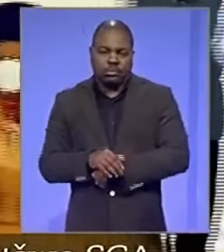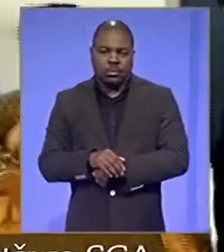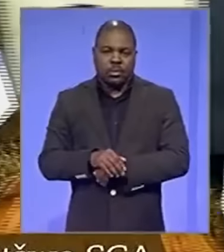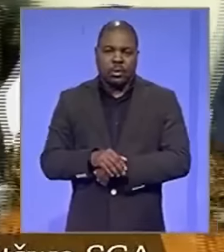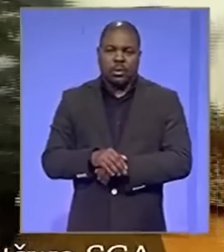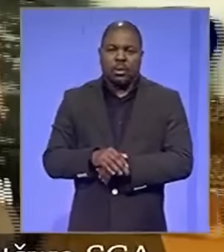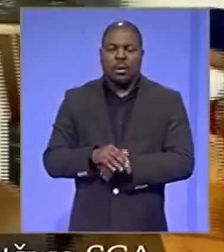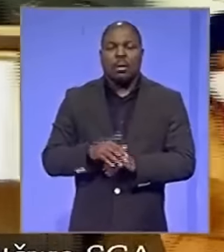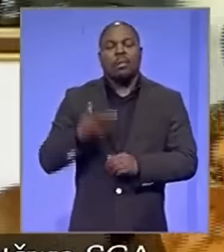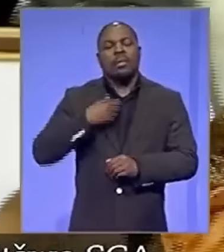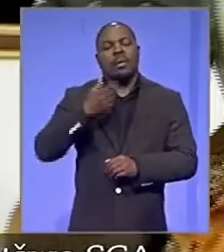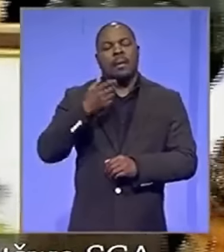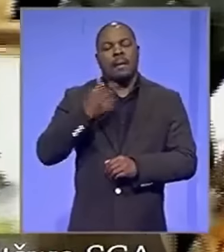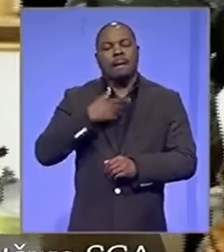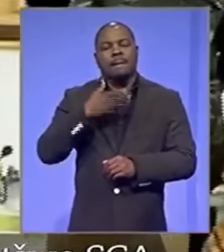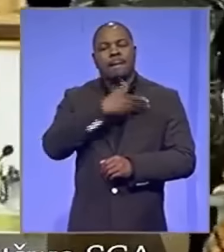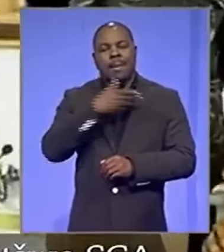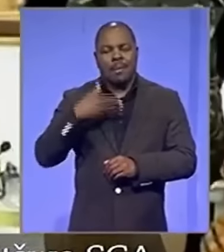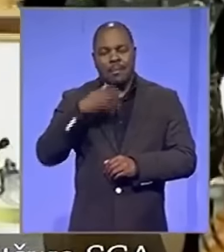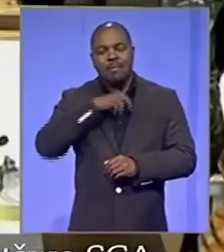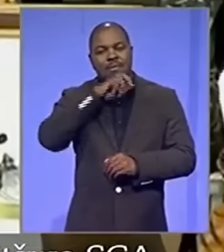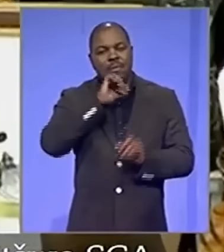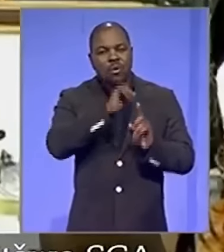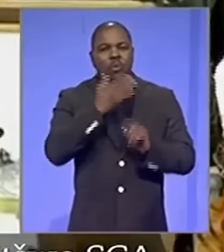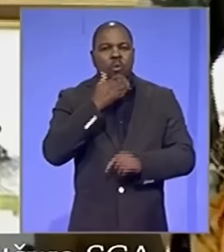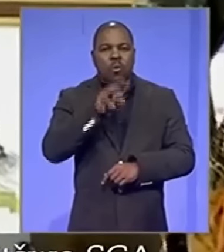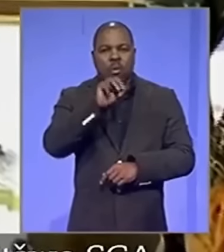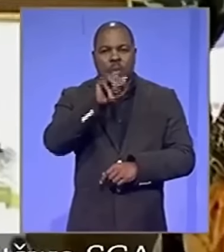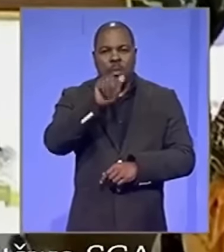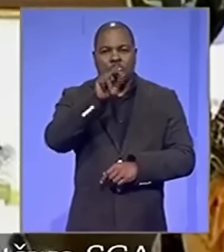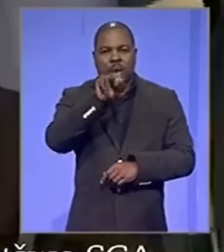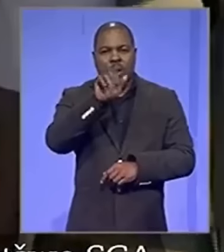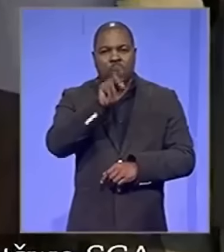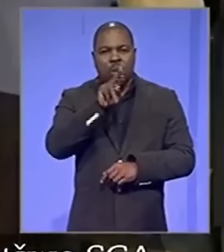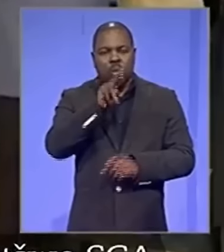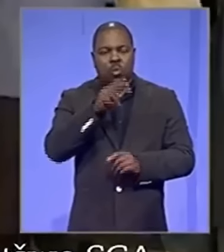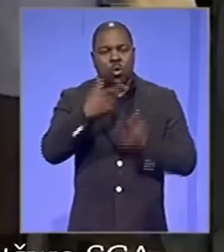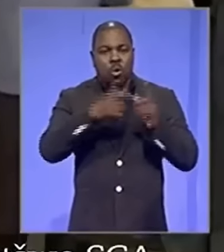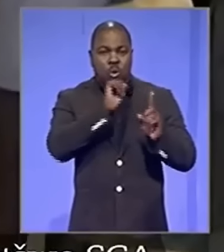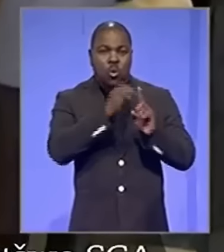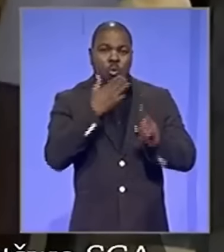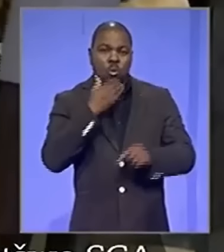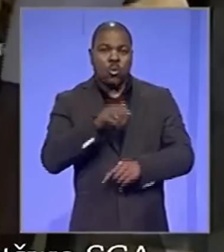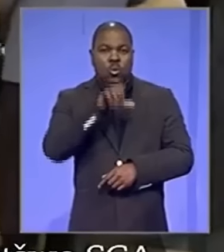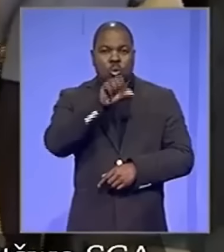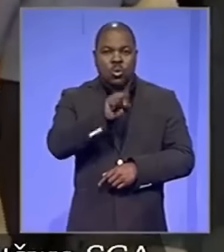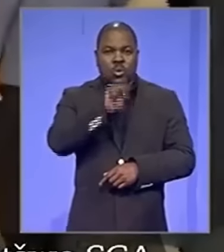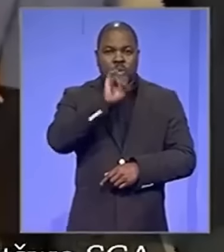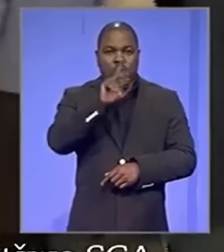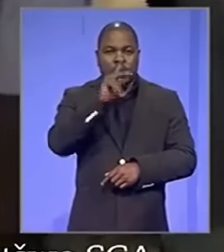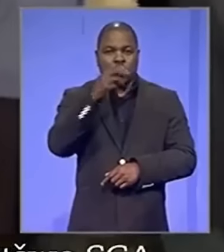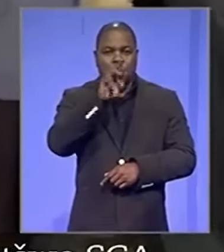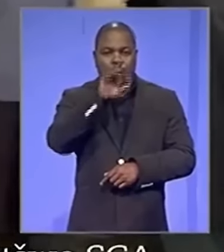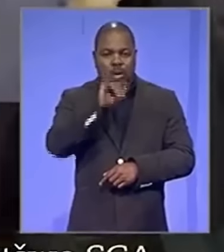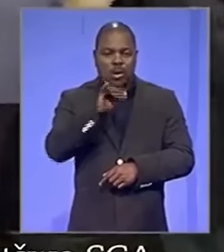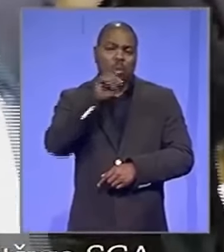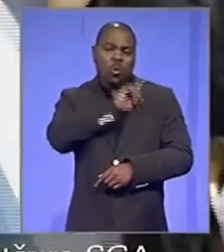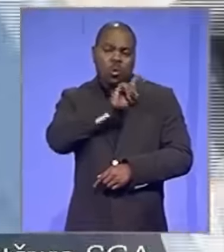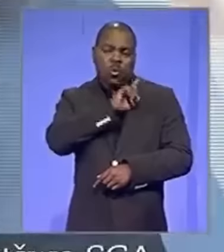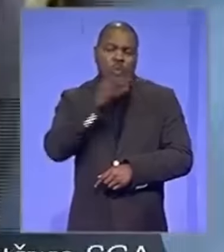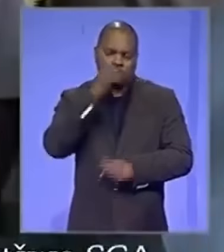wa magoši wa Bapedi Manyaku Thulare moadvokata Sidwel Sikware o re ke toka gore mahlakore